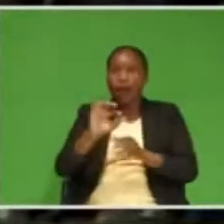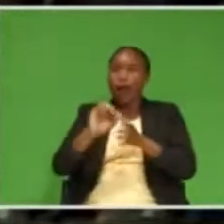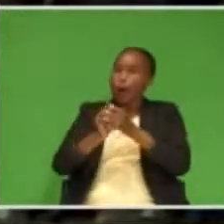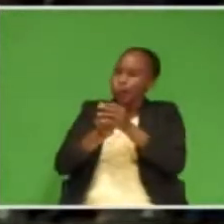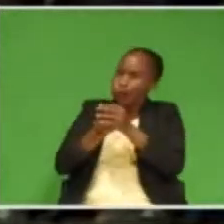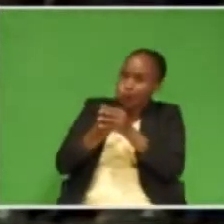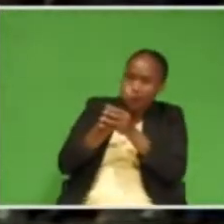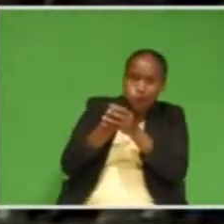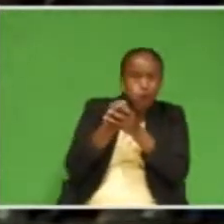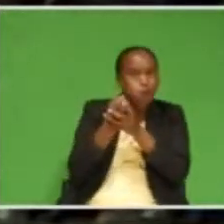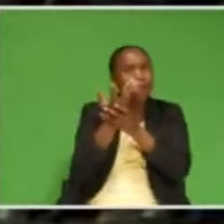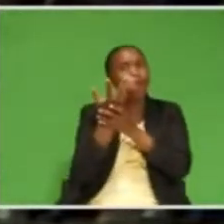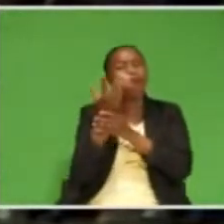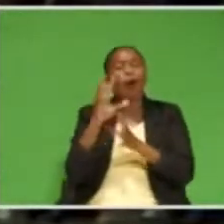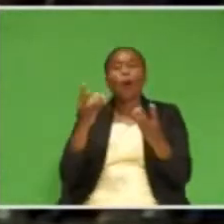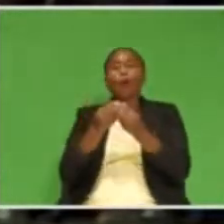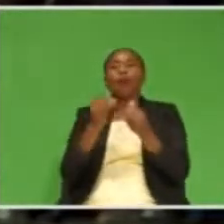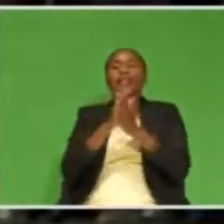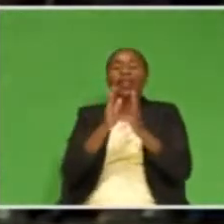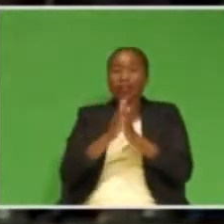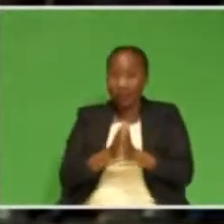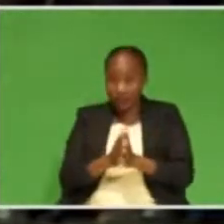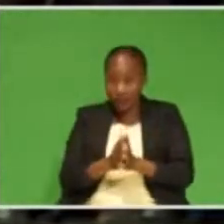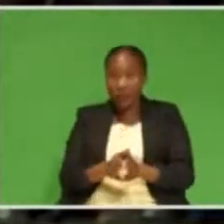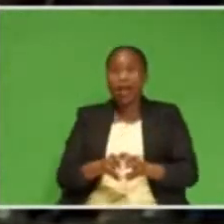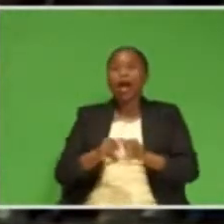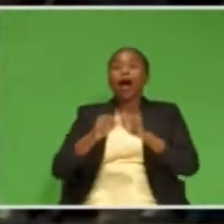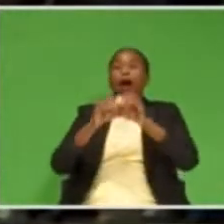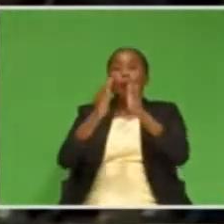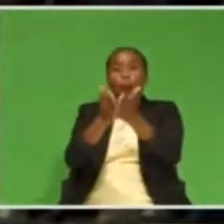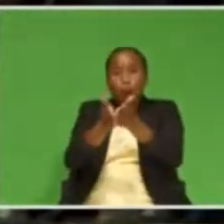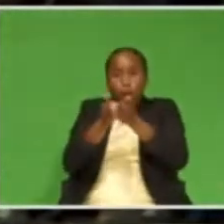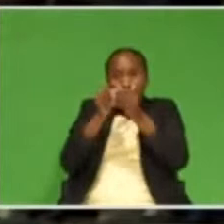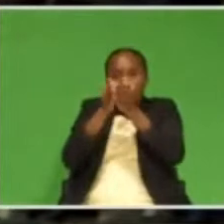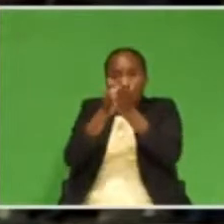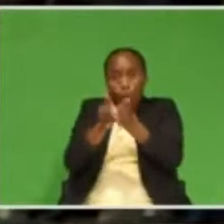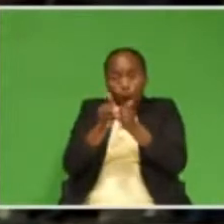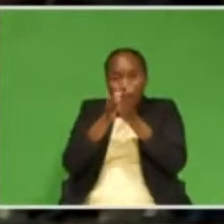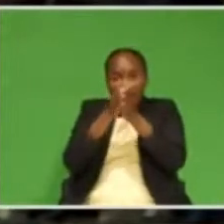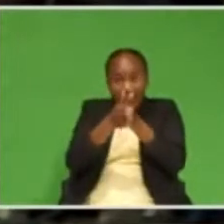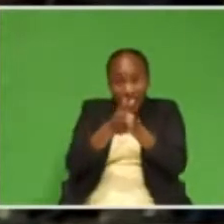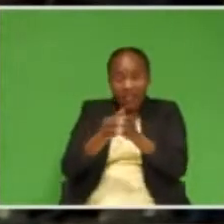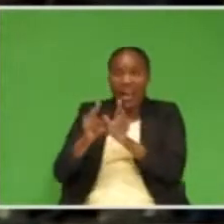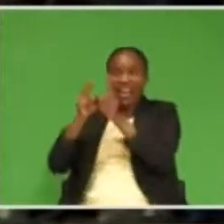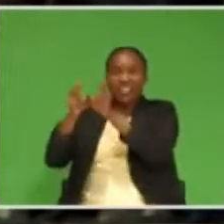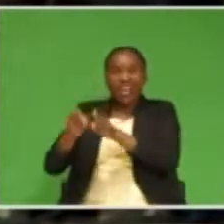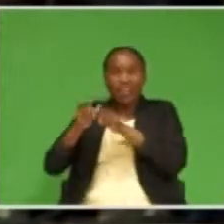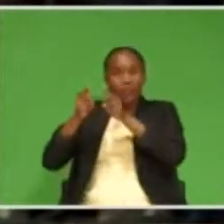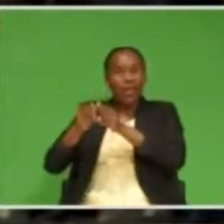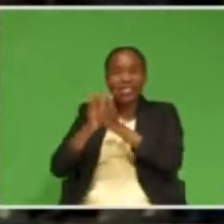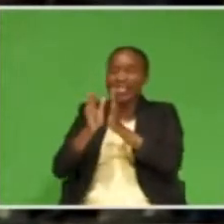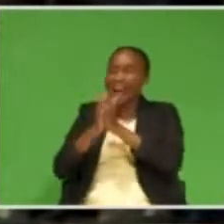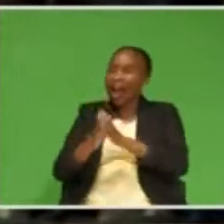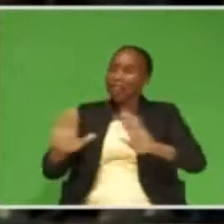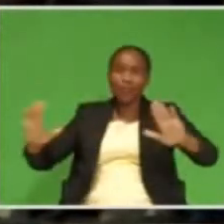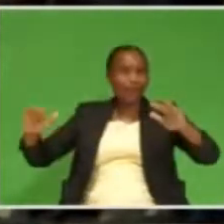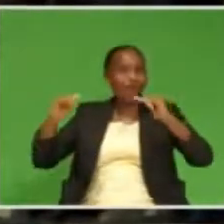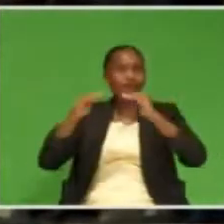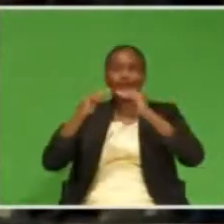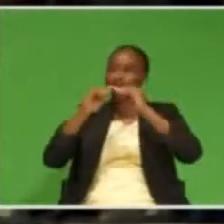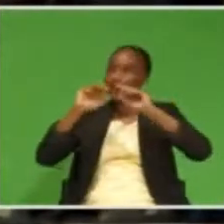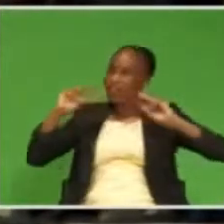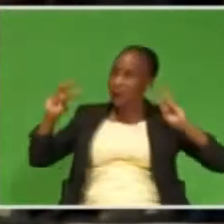and railways that again rival the best in the world, with